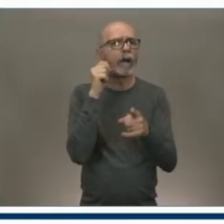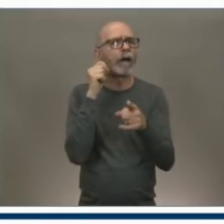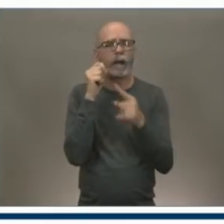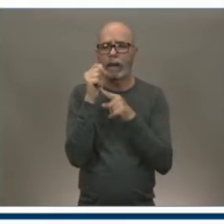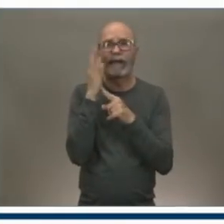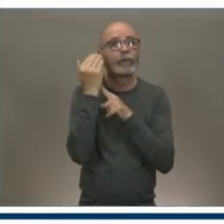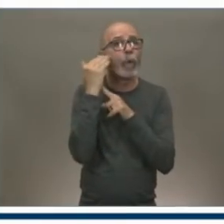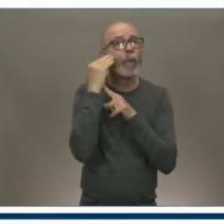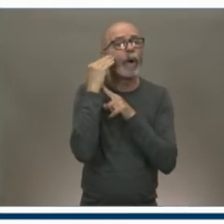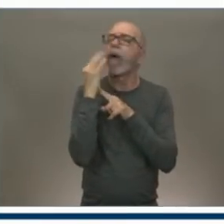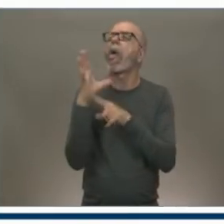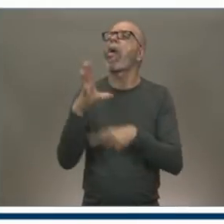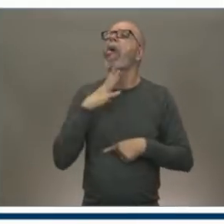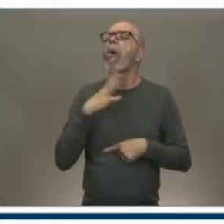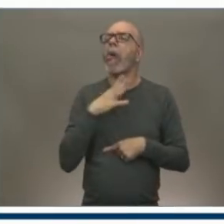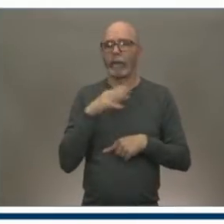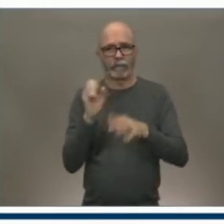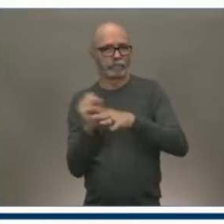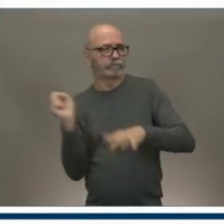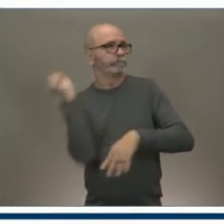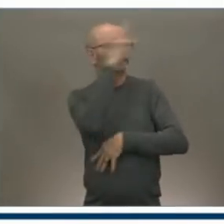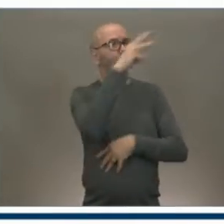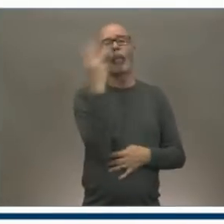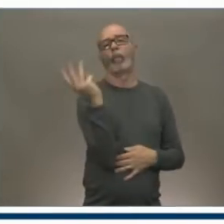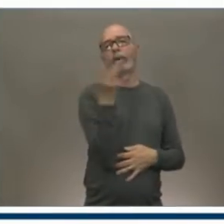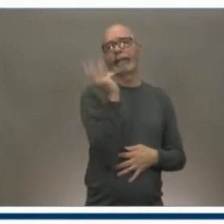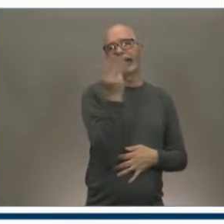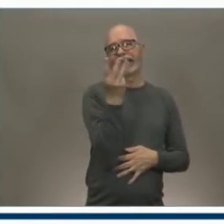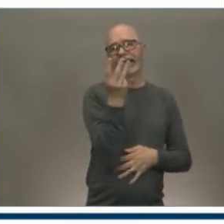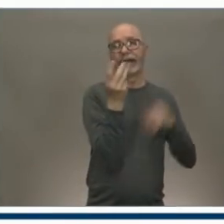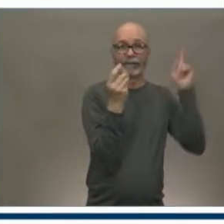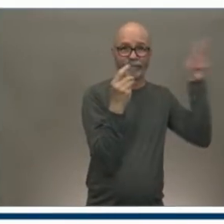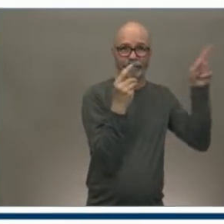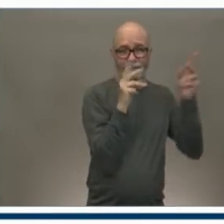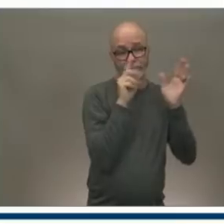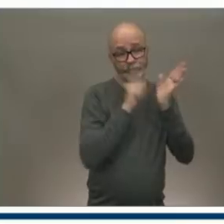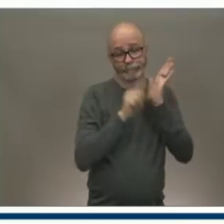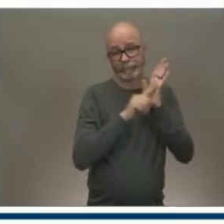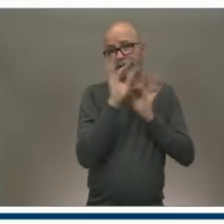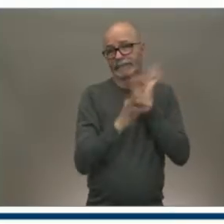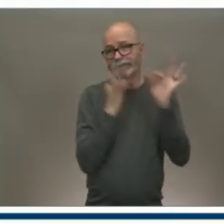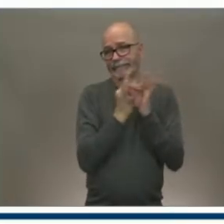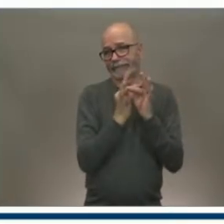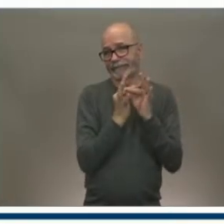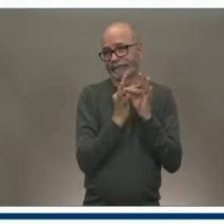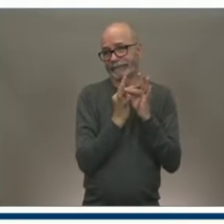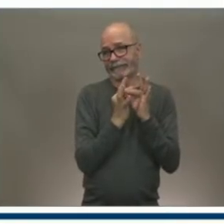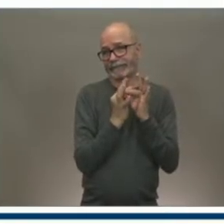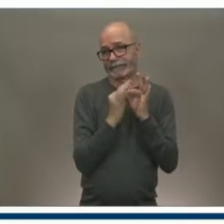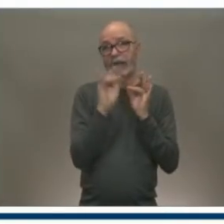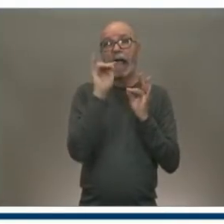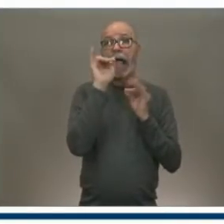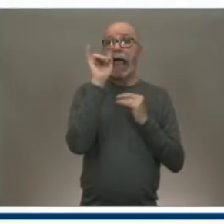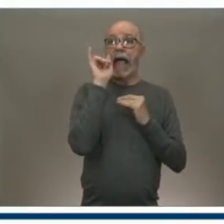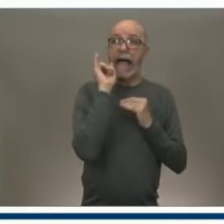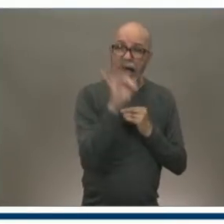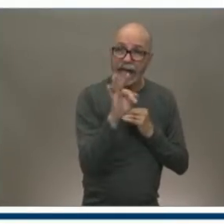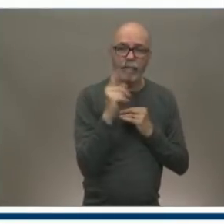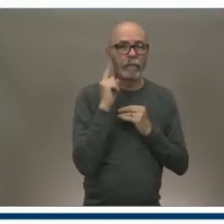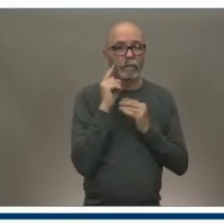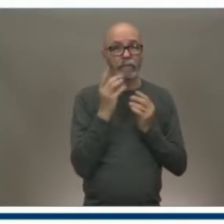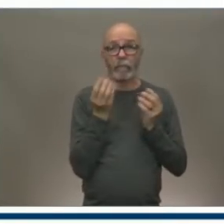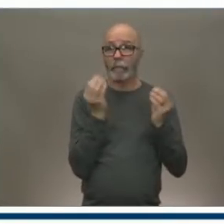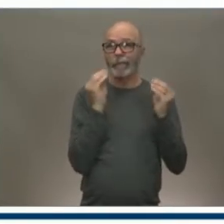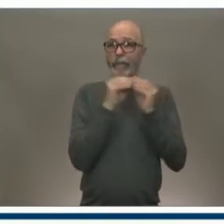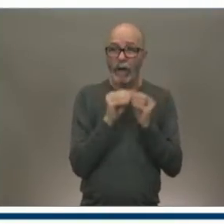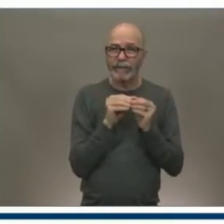are being sent off for the genotyping. We also have criteria that if we had more cases and we were seeing